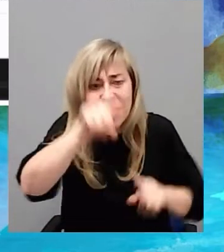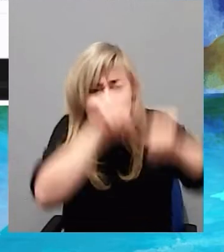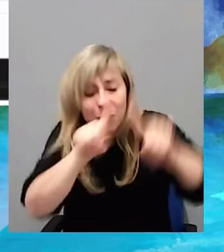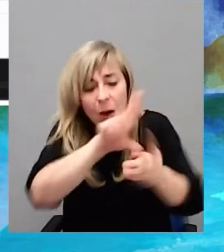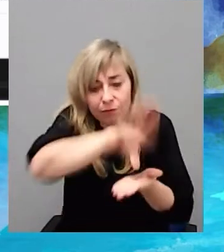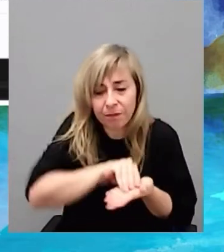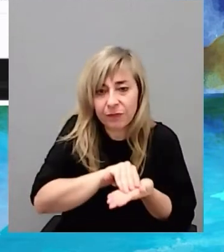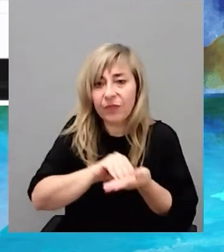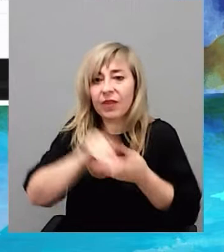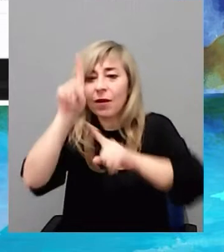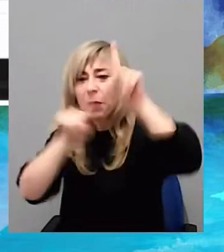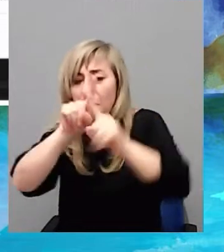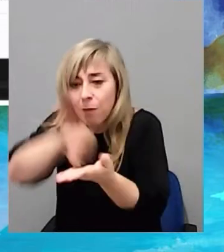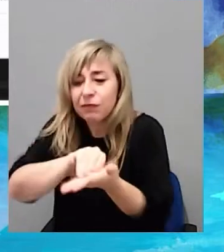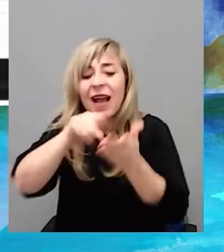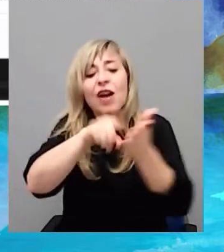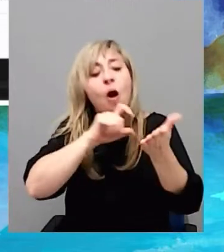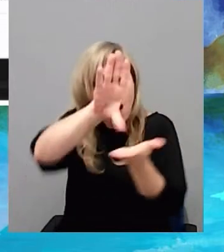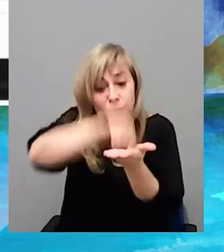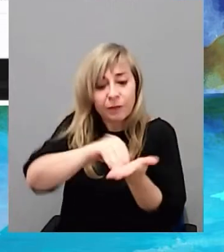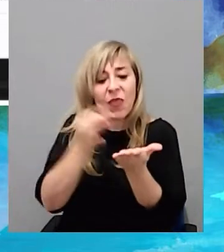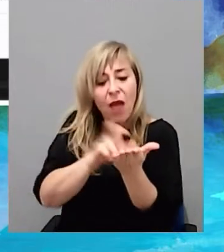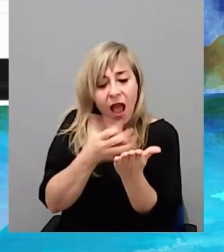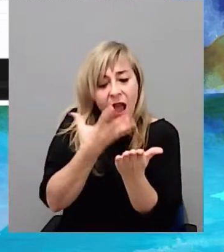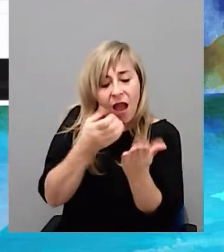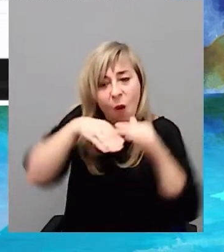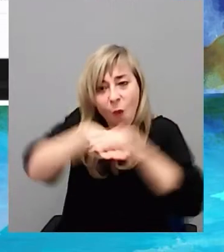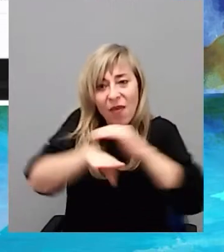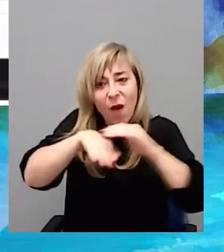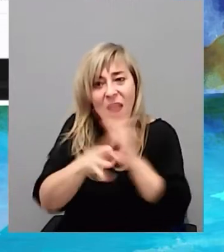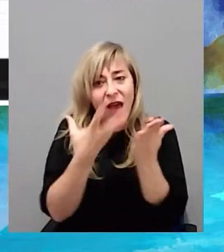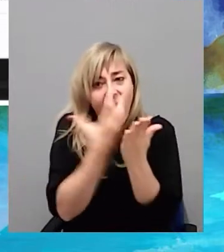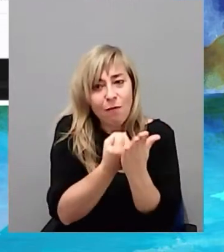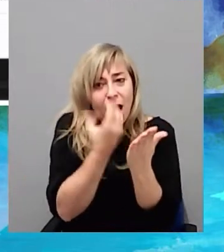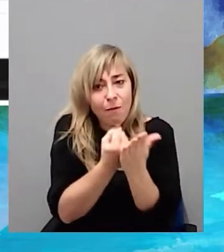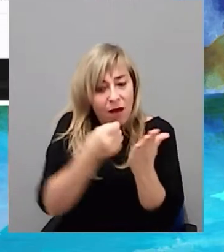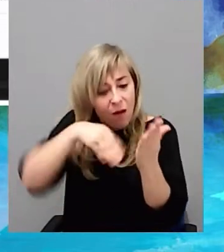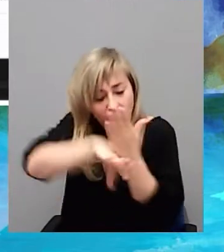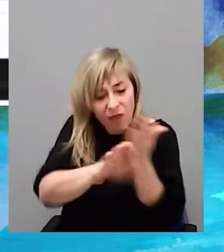that are cataloged in groups and subgroups, and these incidents then